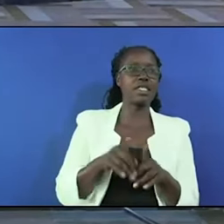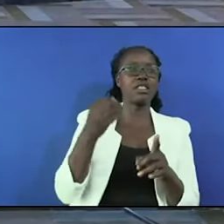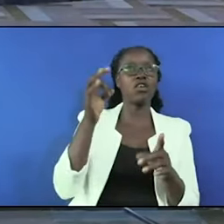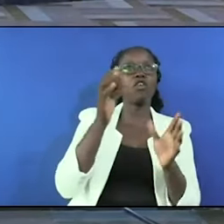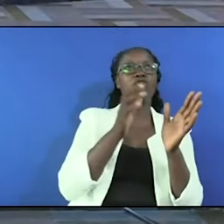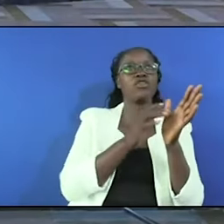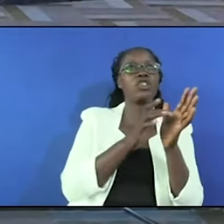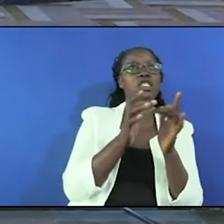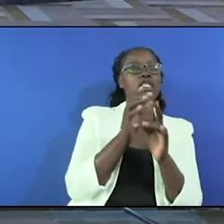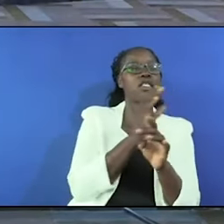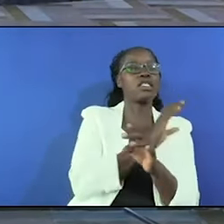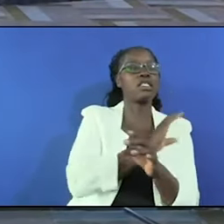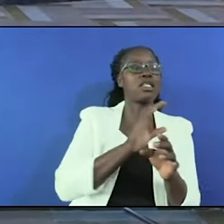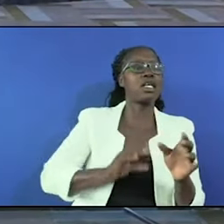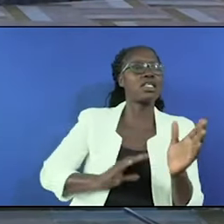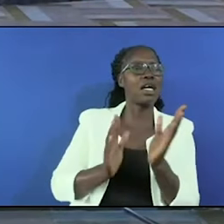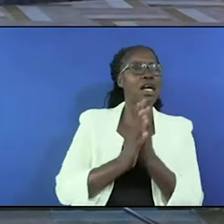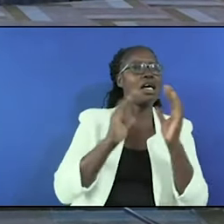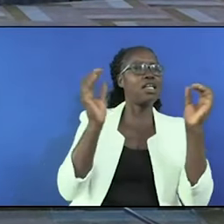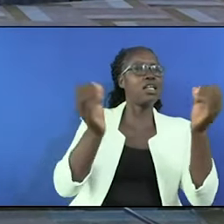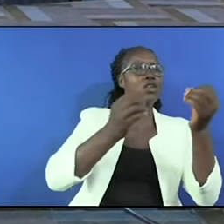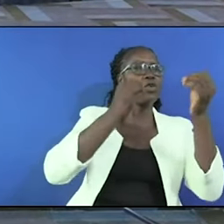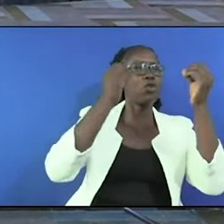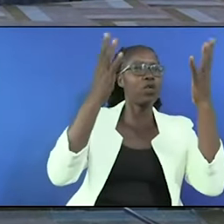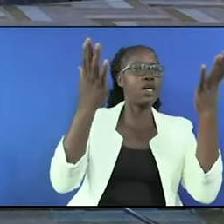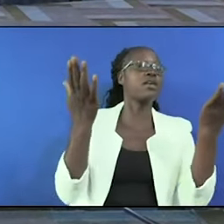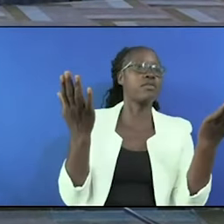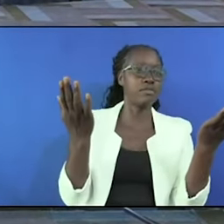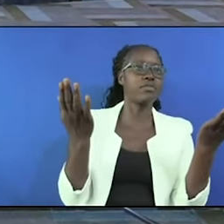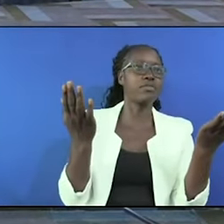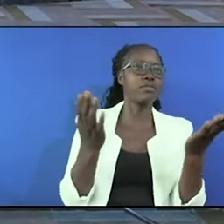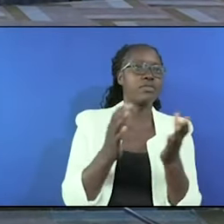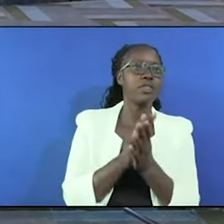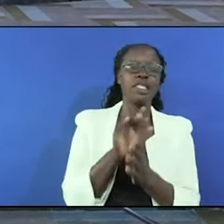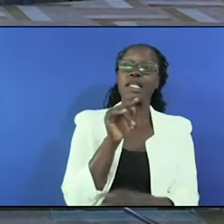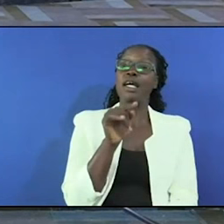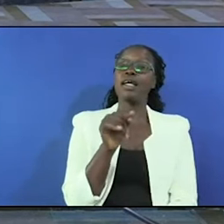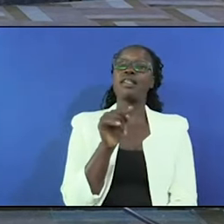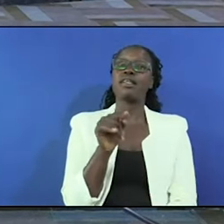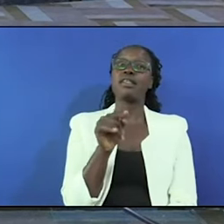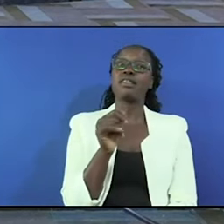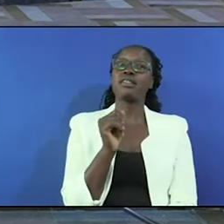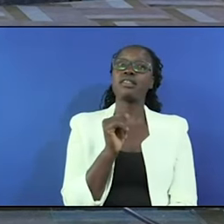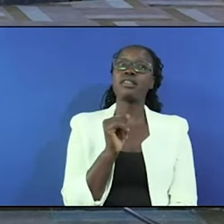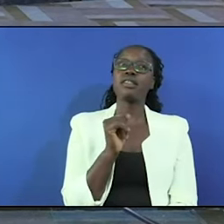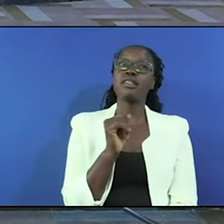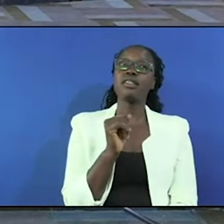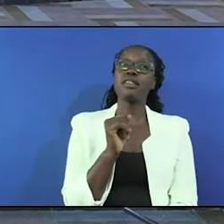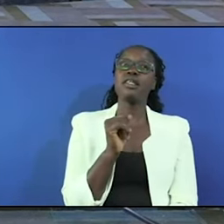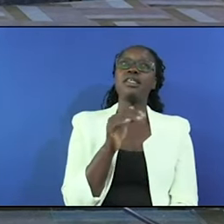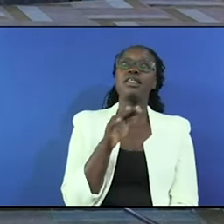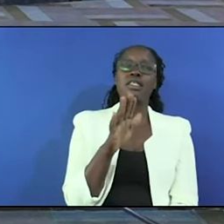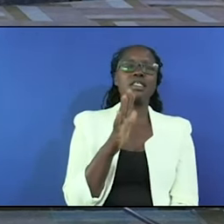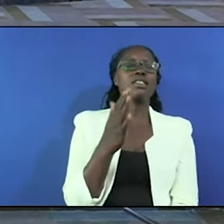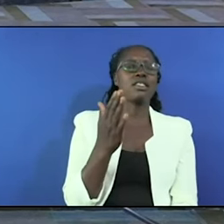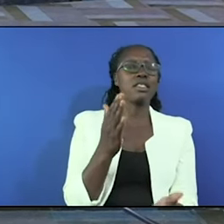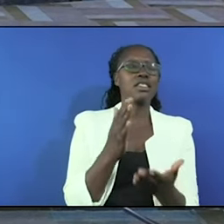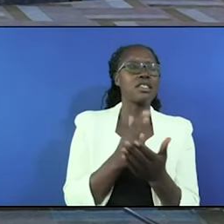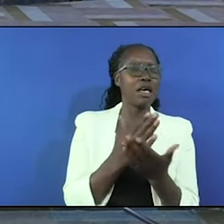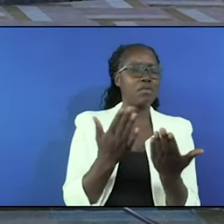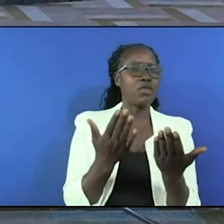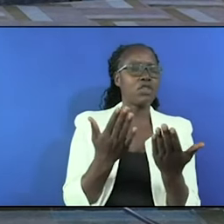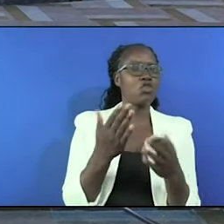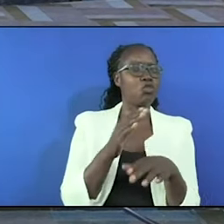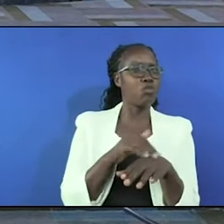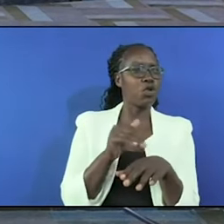of Jesus Christ. Hallelujah. Somebody, doesn't it excite you to be called